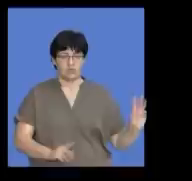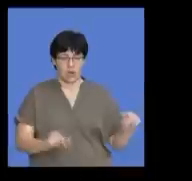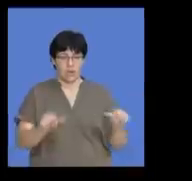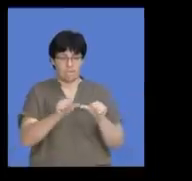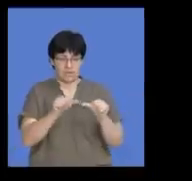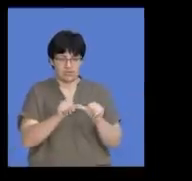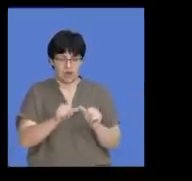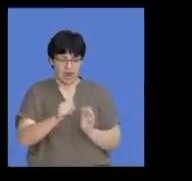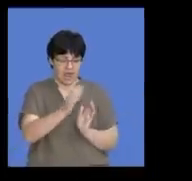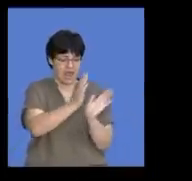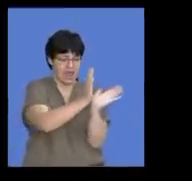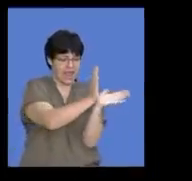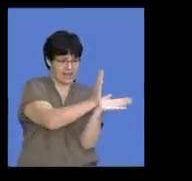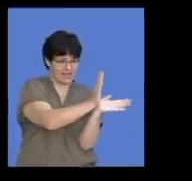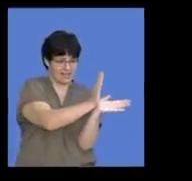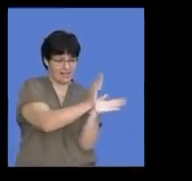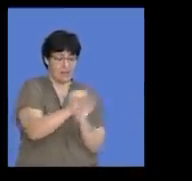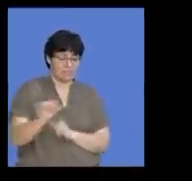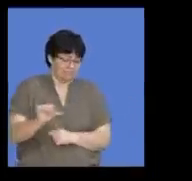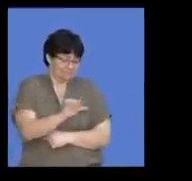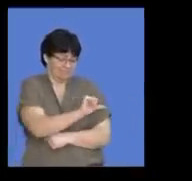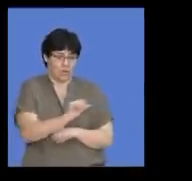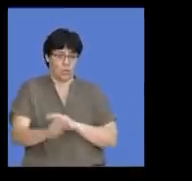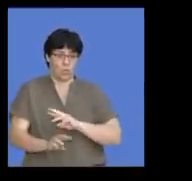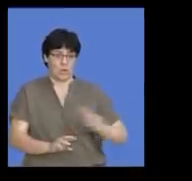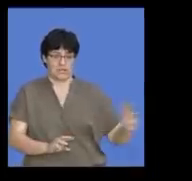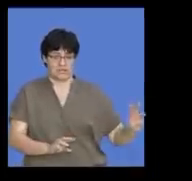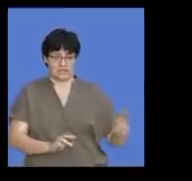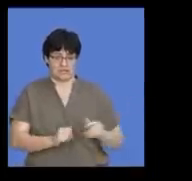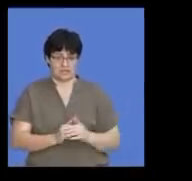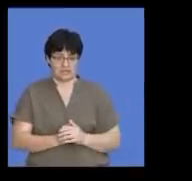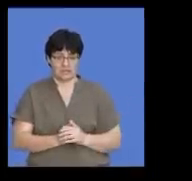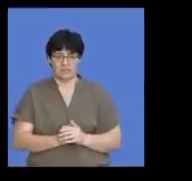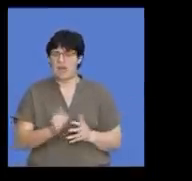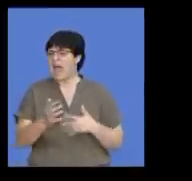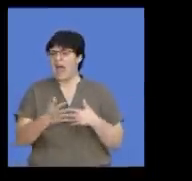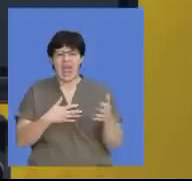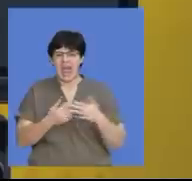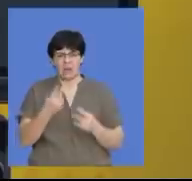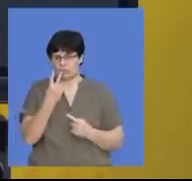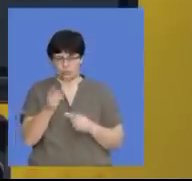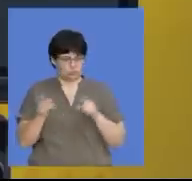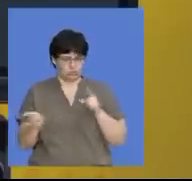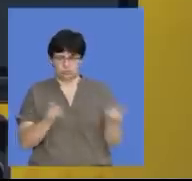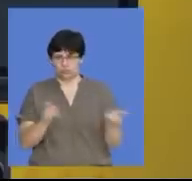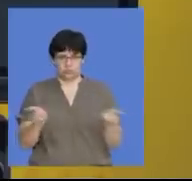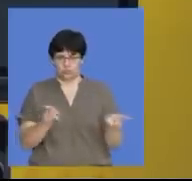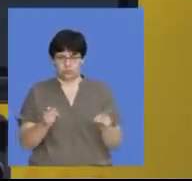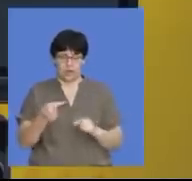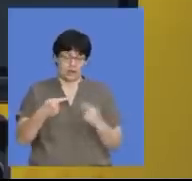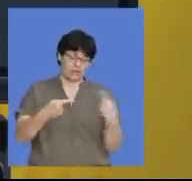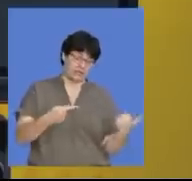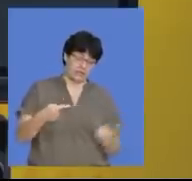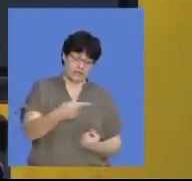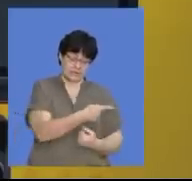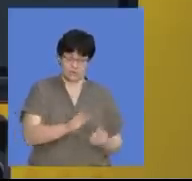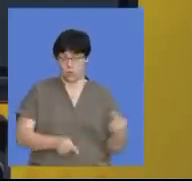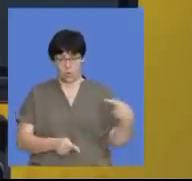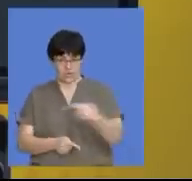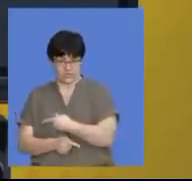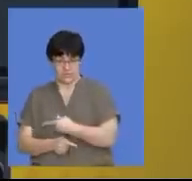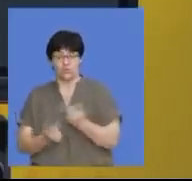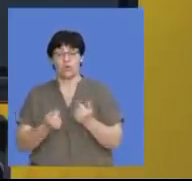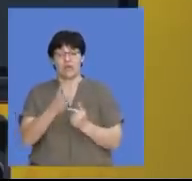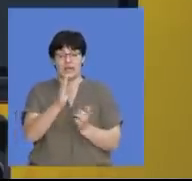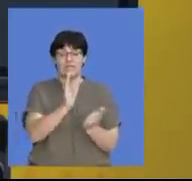measuring angles in a westerly direction. These are the only two directions that your protractor should face to give you